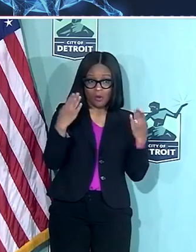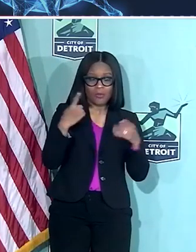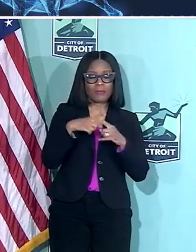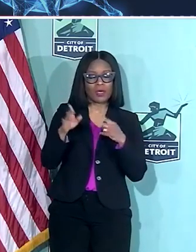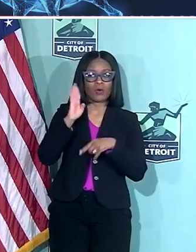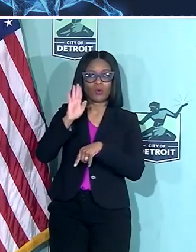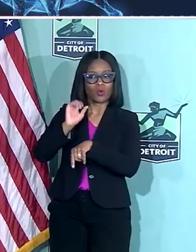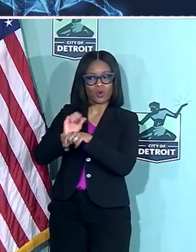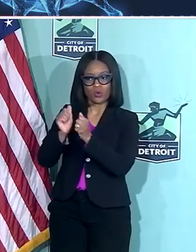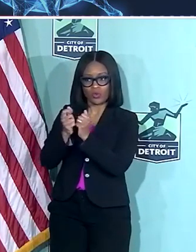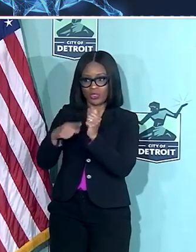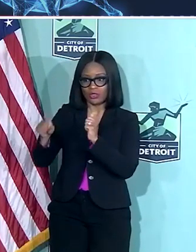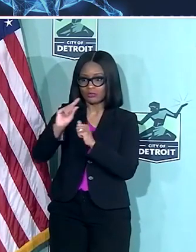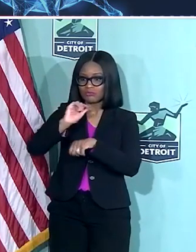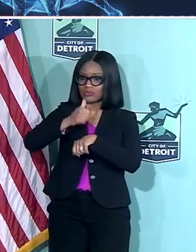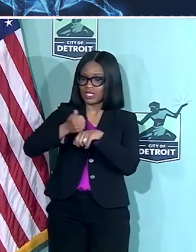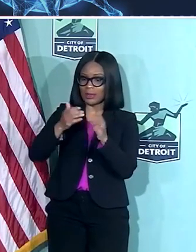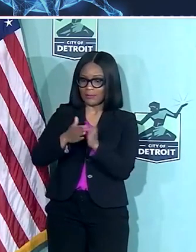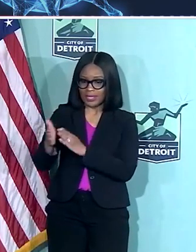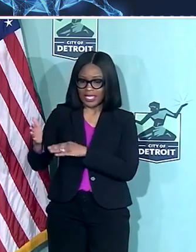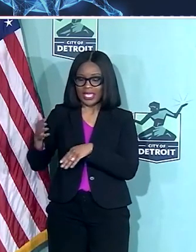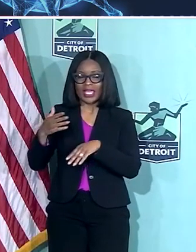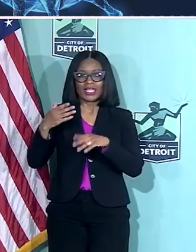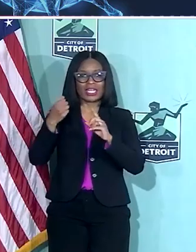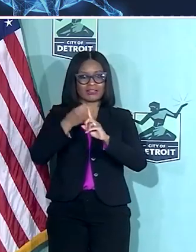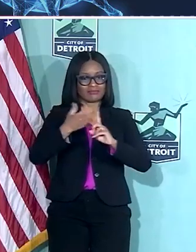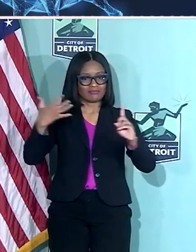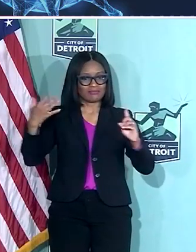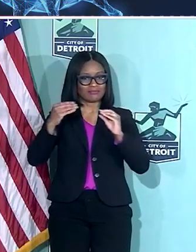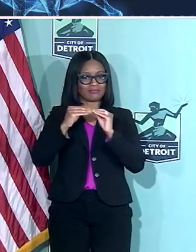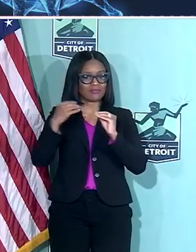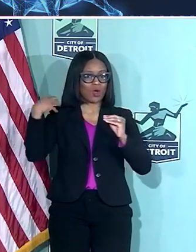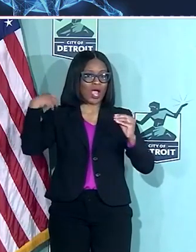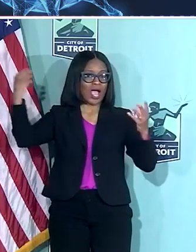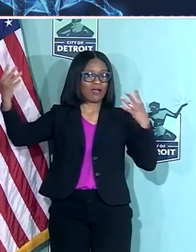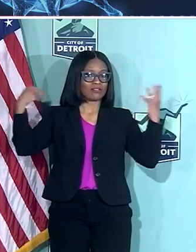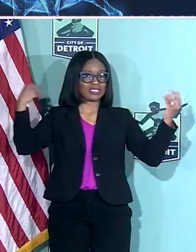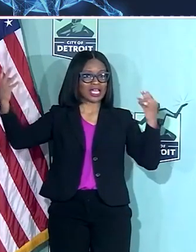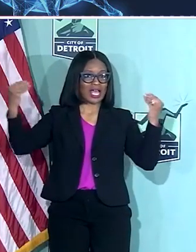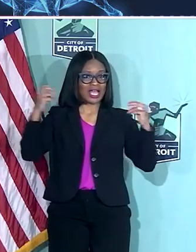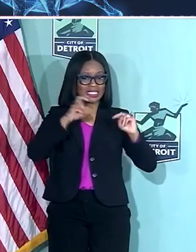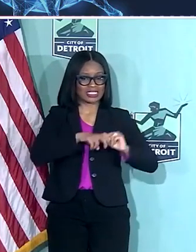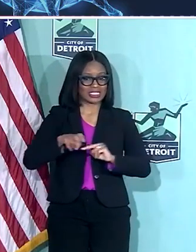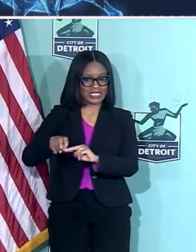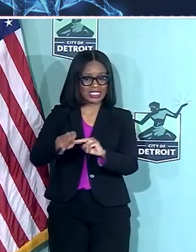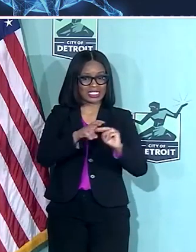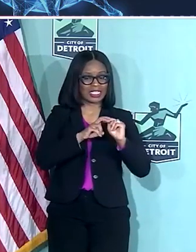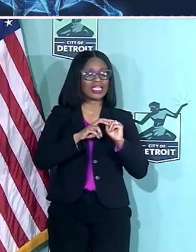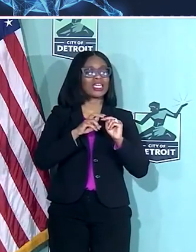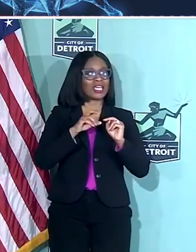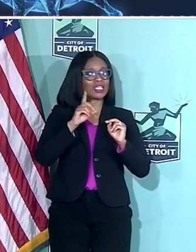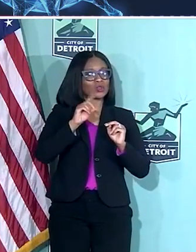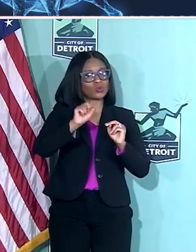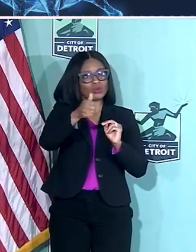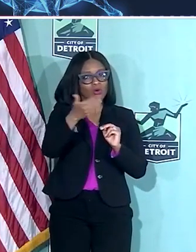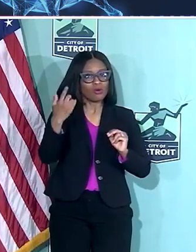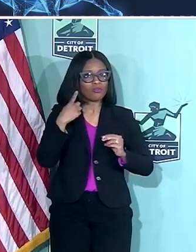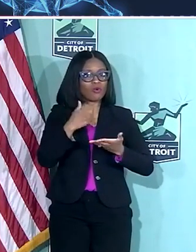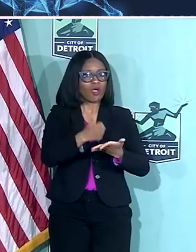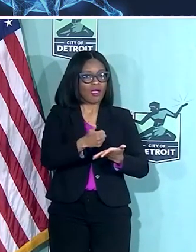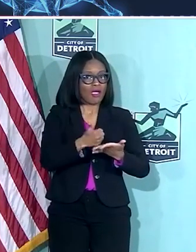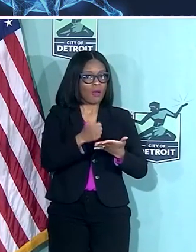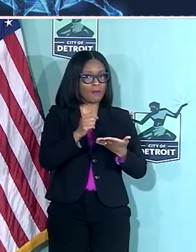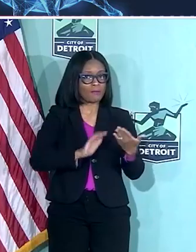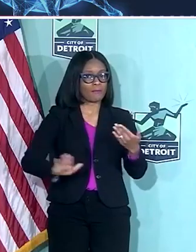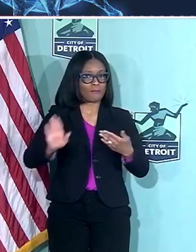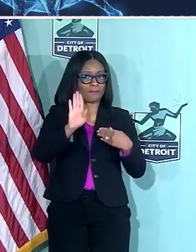plans, working with the city. Could you expand outdoor seating? Could you do other things to help that business too?